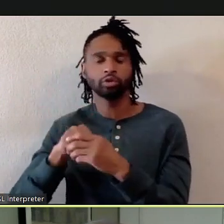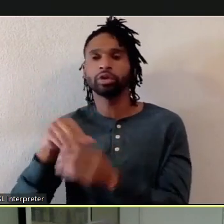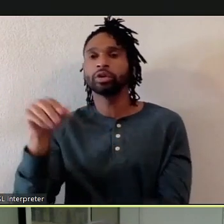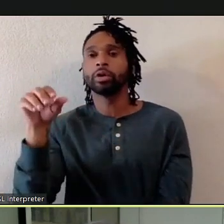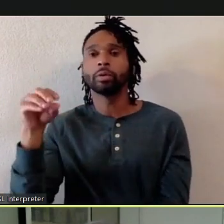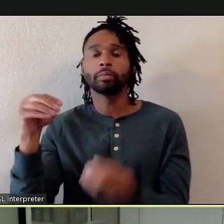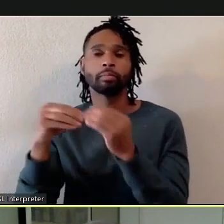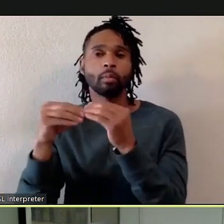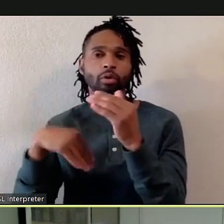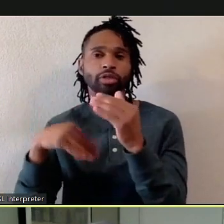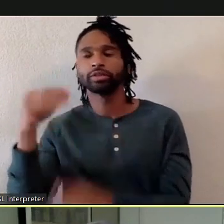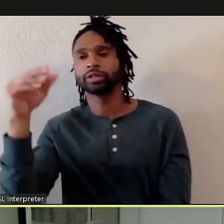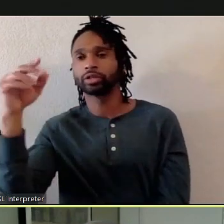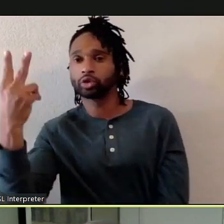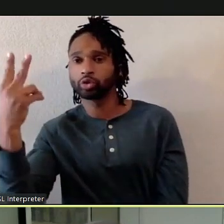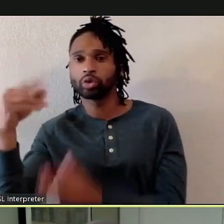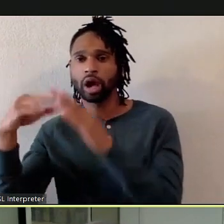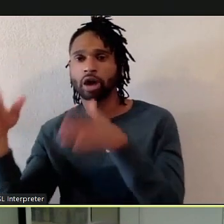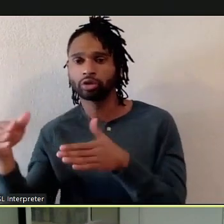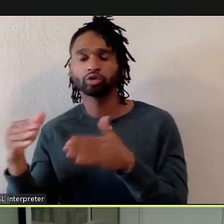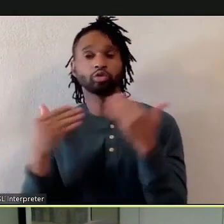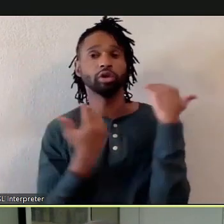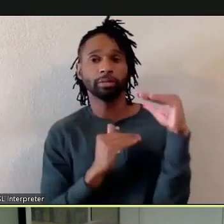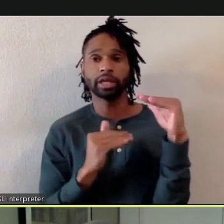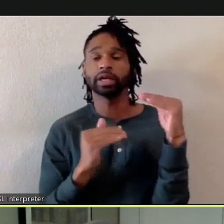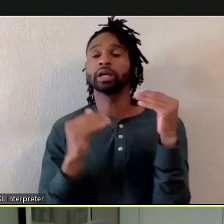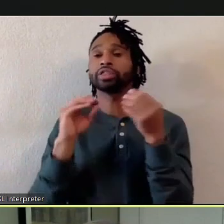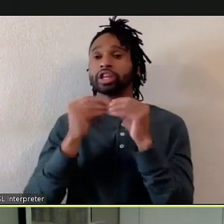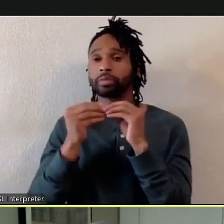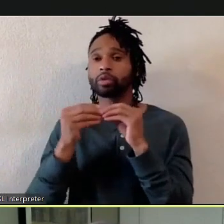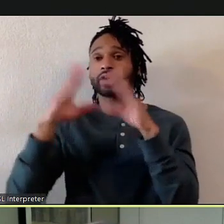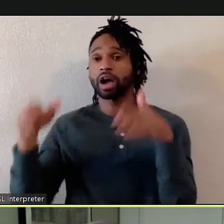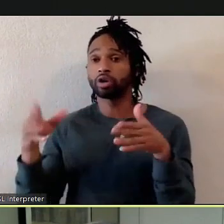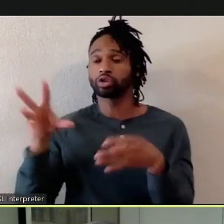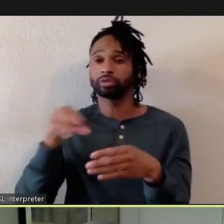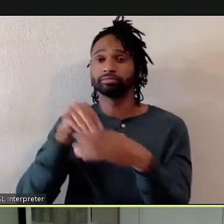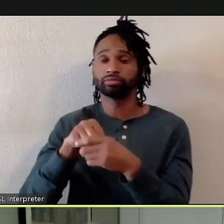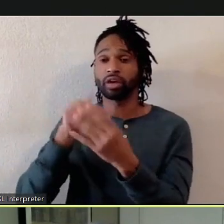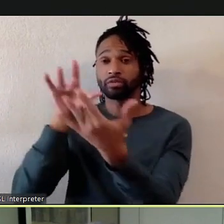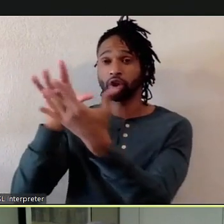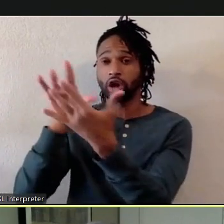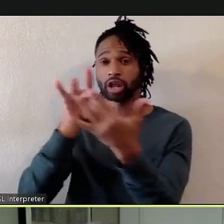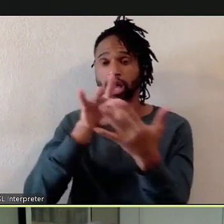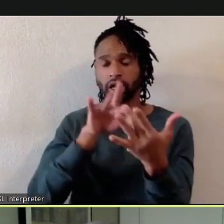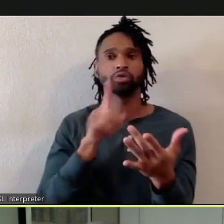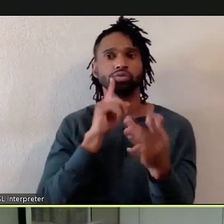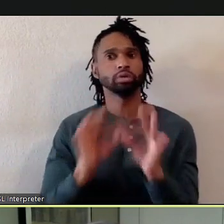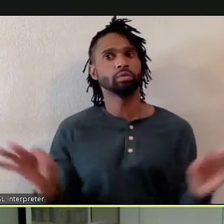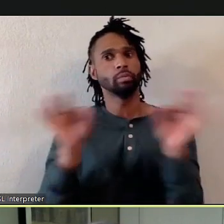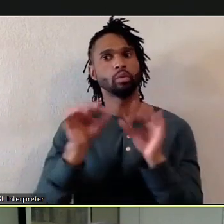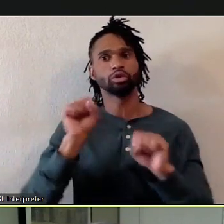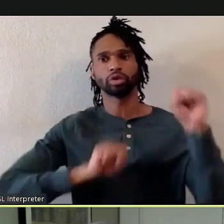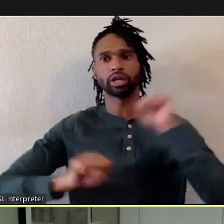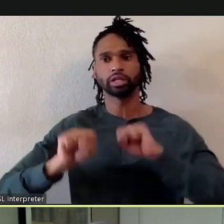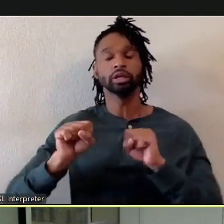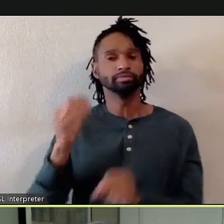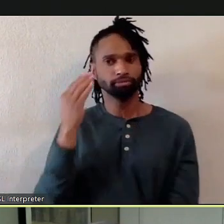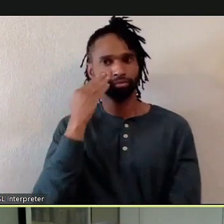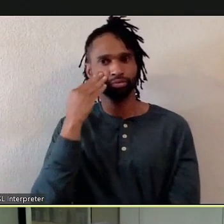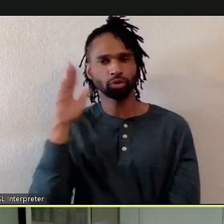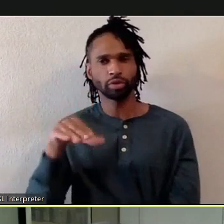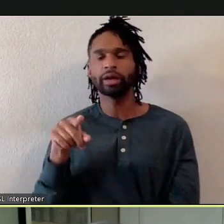certainly limiting the number of households that you have contact with is a really important strategy. We know that